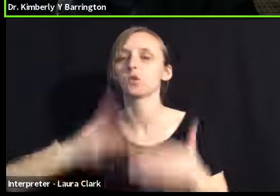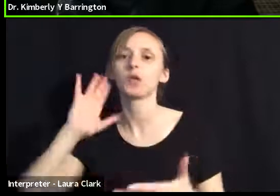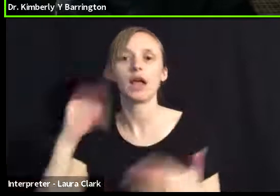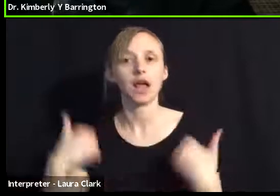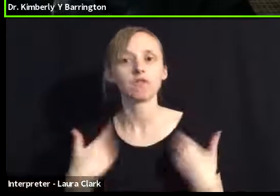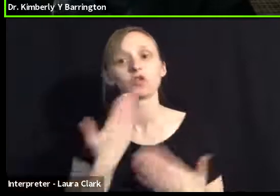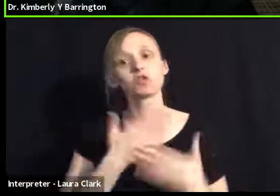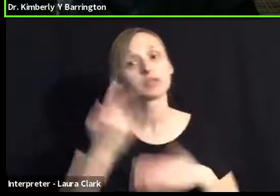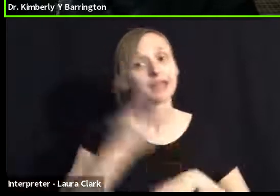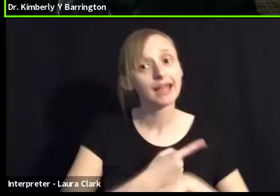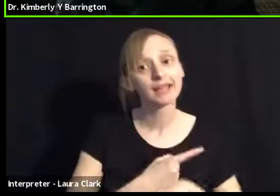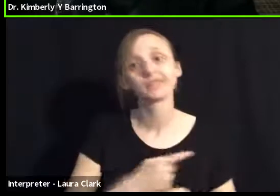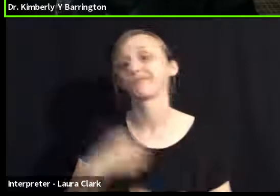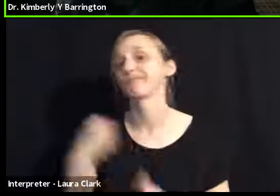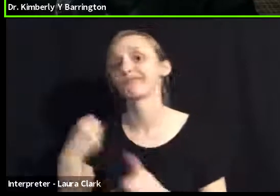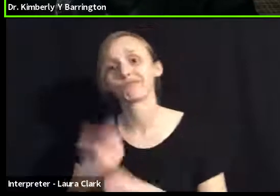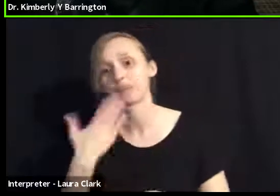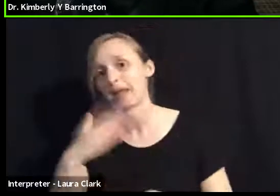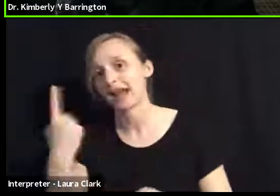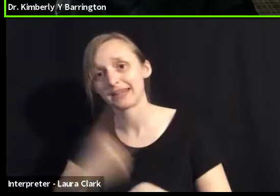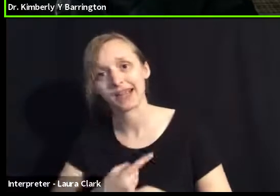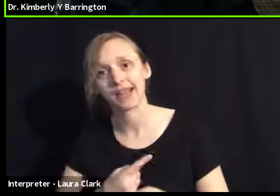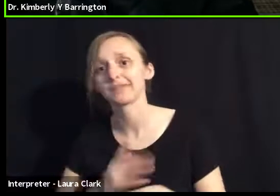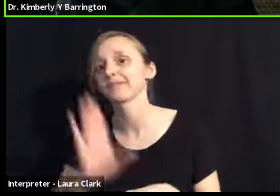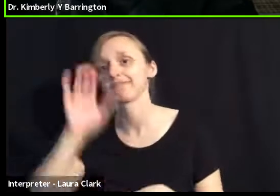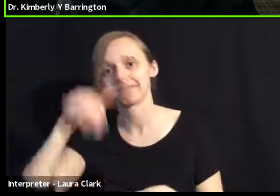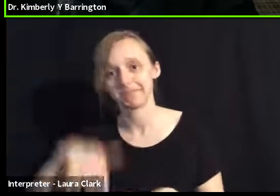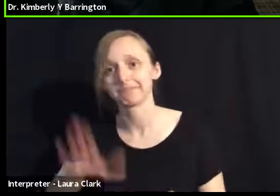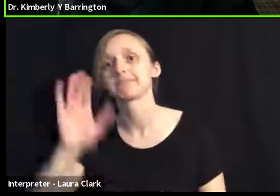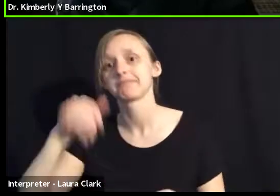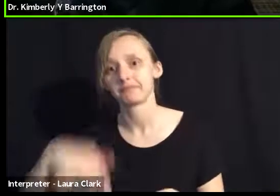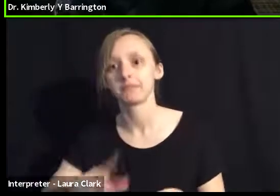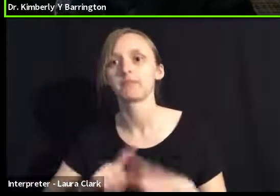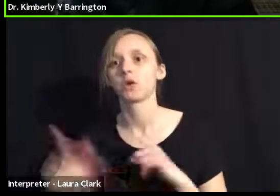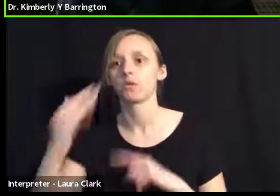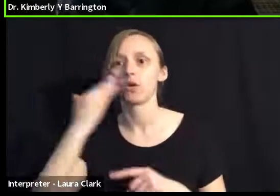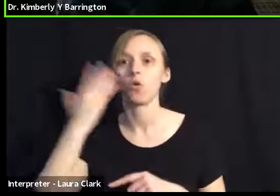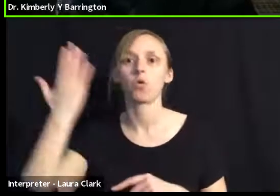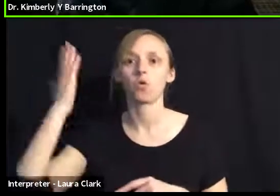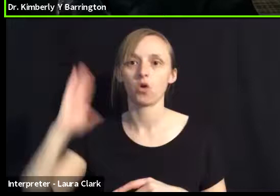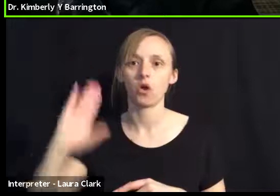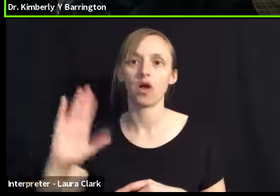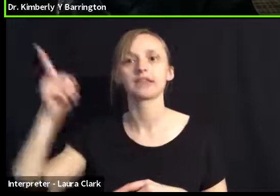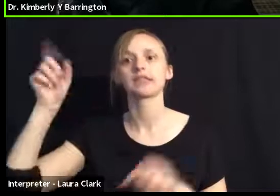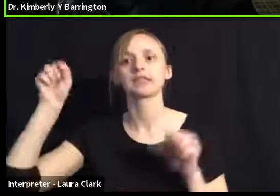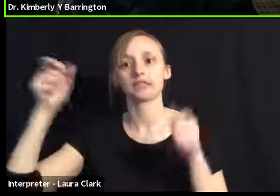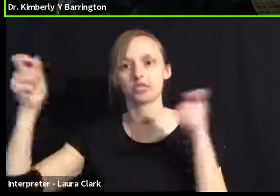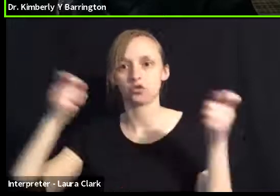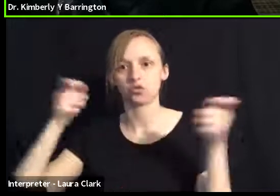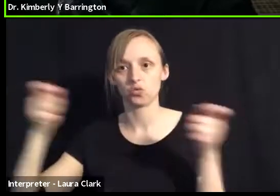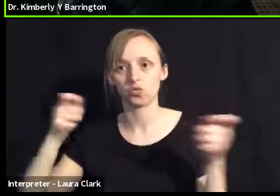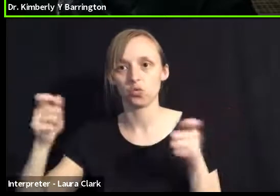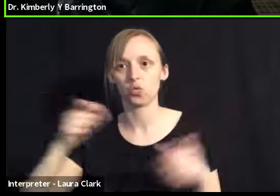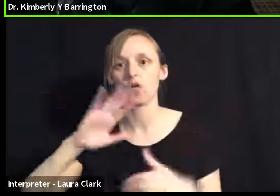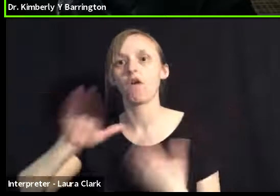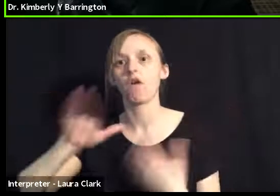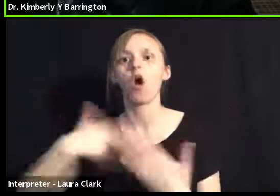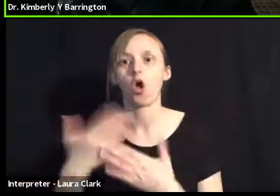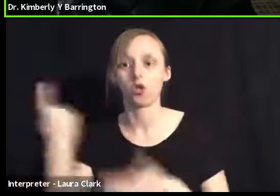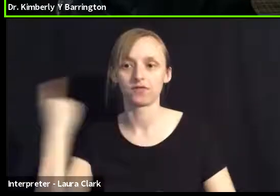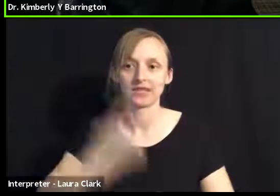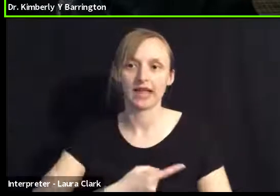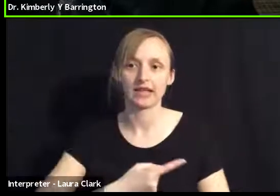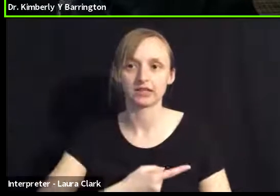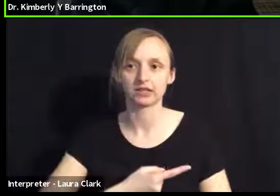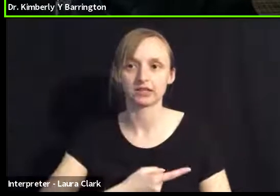have some bad days. But we know that God is in control of all of the days,